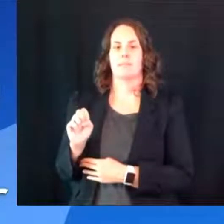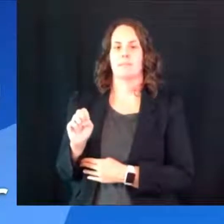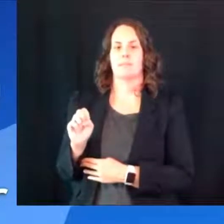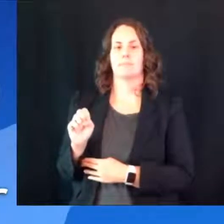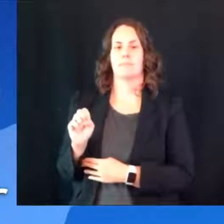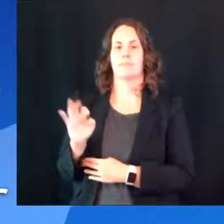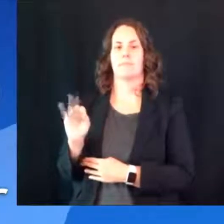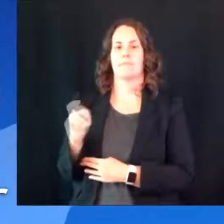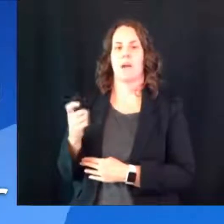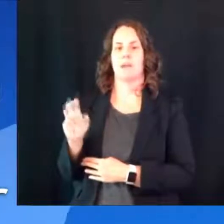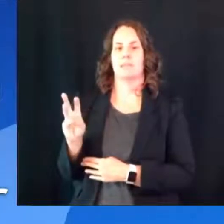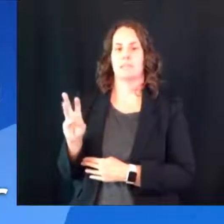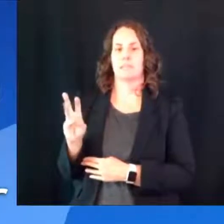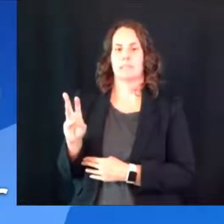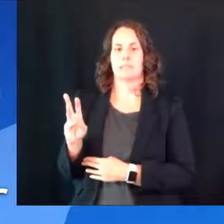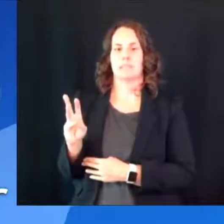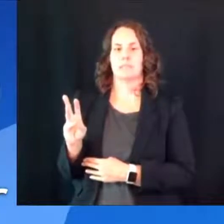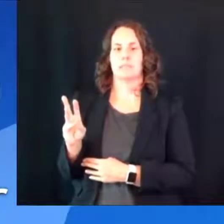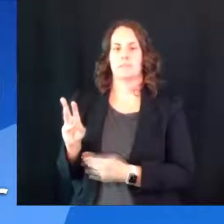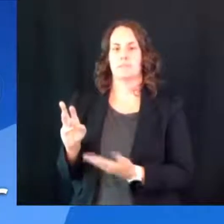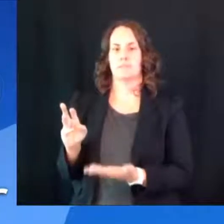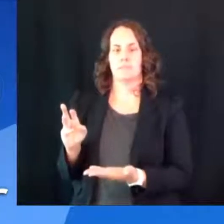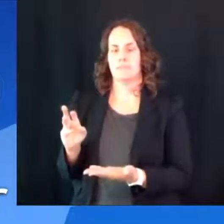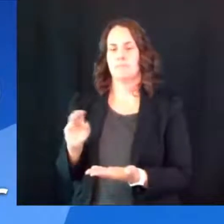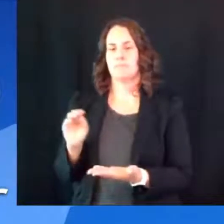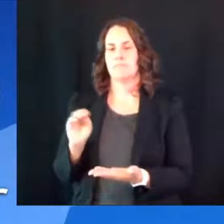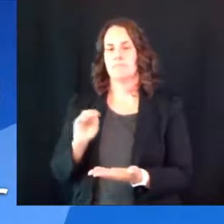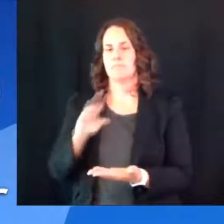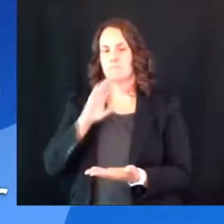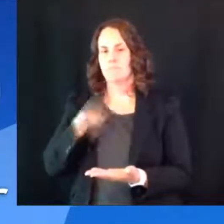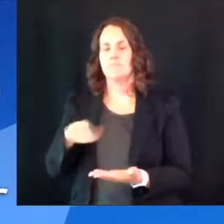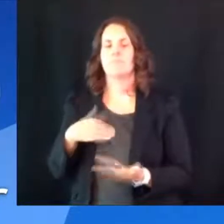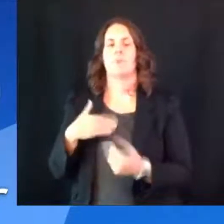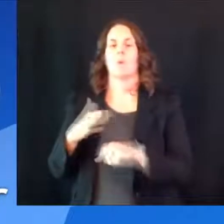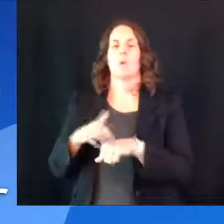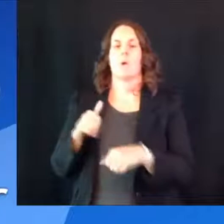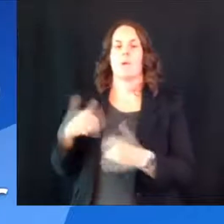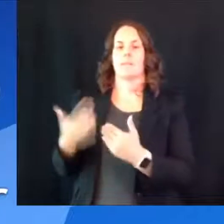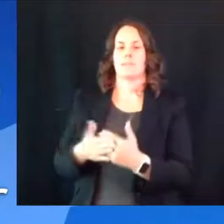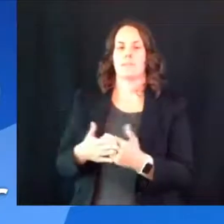Okay, how about Royce at WisPol? Royce at WisPolitics?